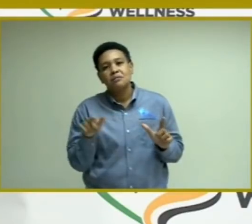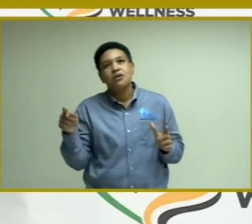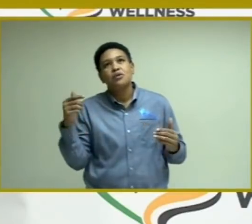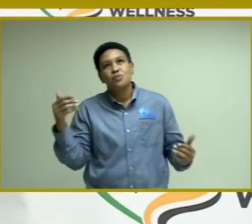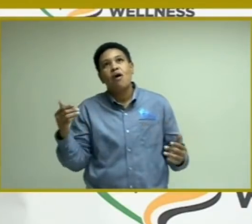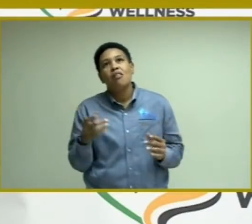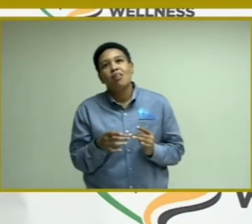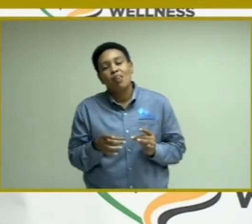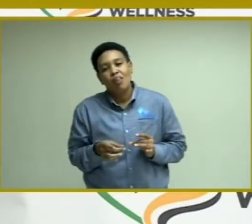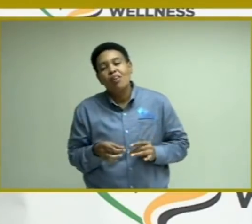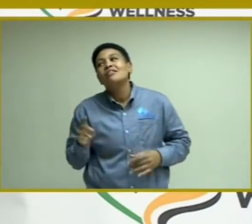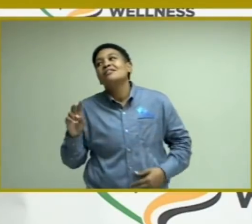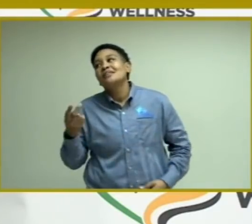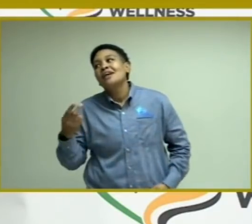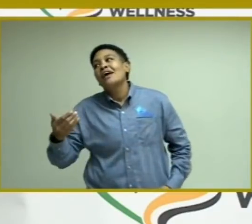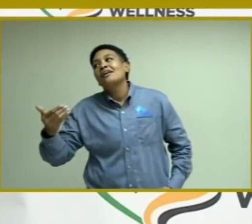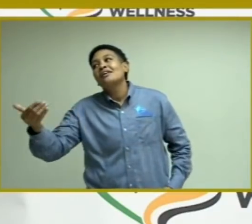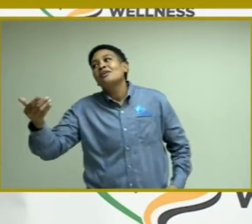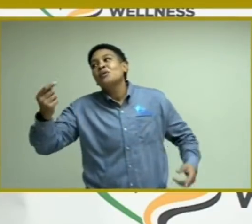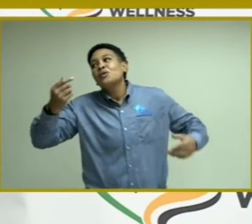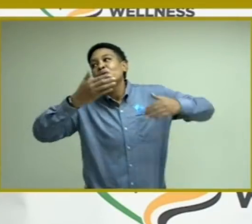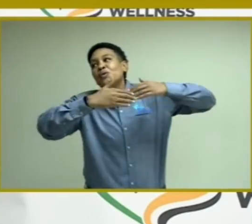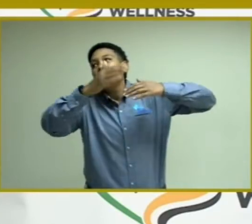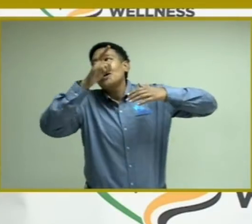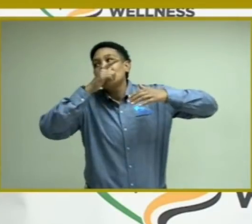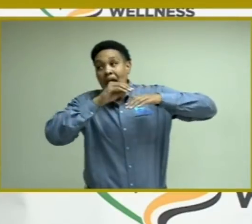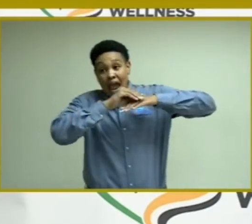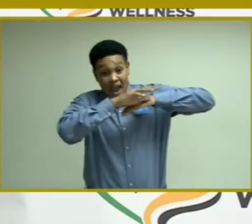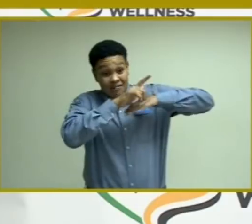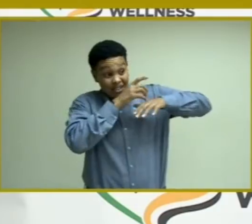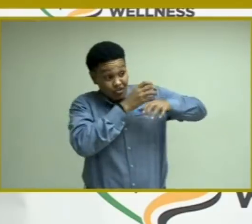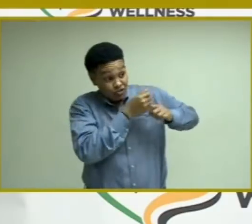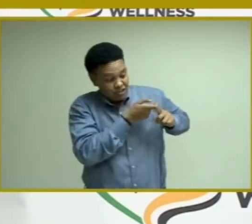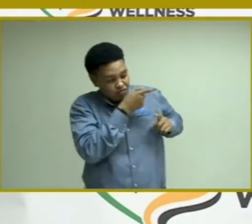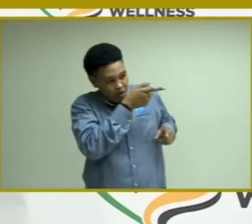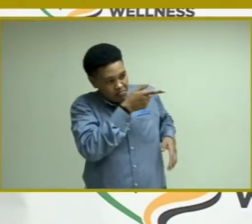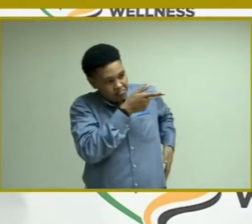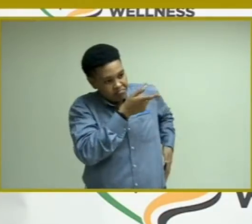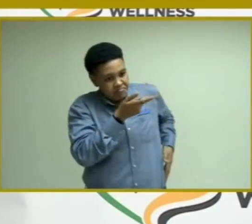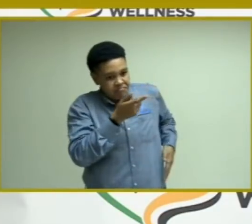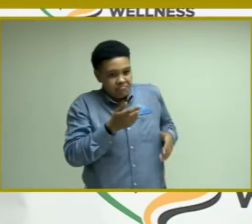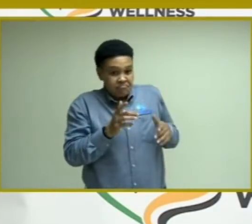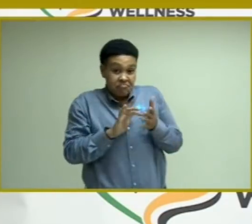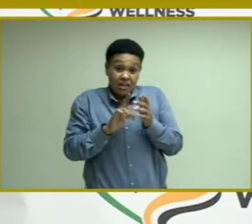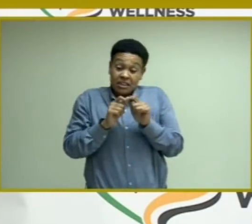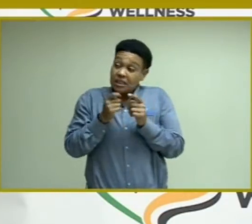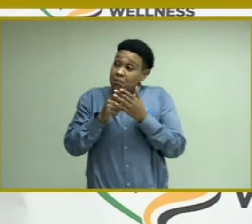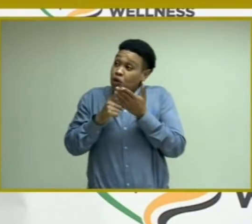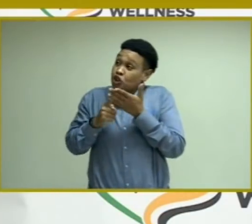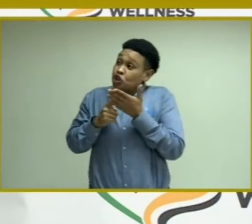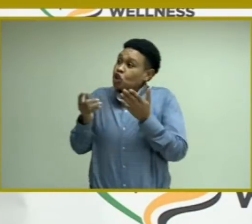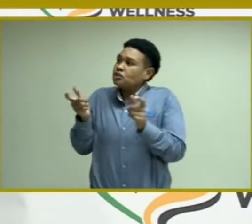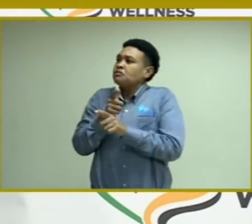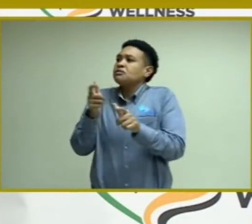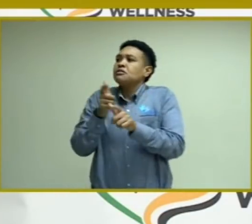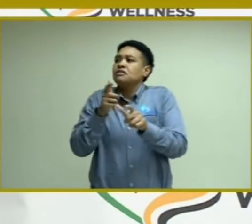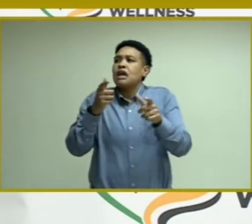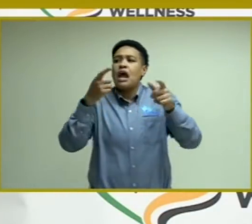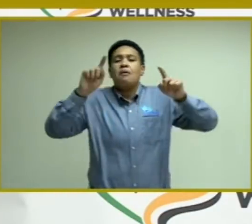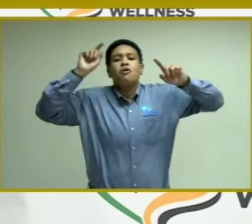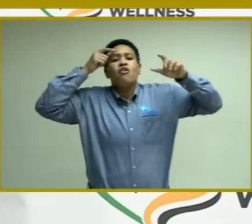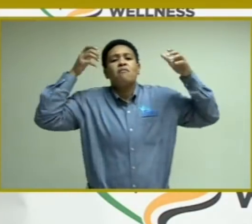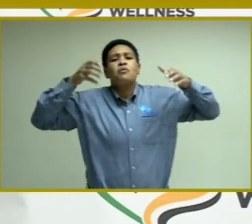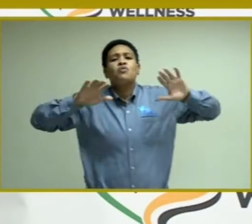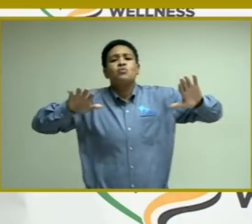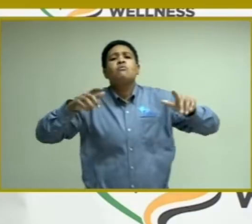addresses the issues based on the advice he has received and the discussions and decisions at Cabinet,